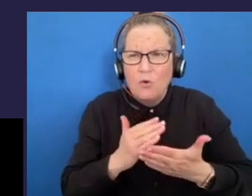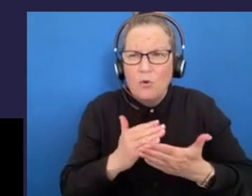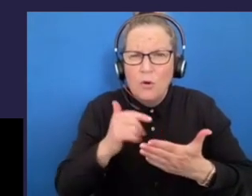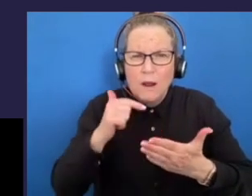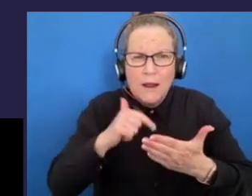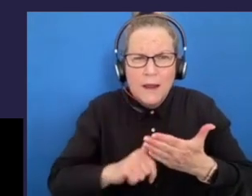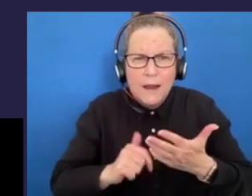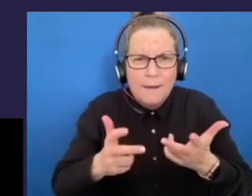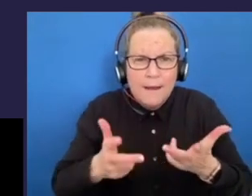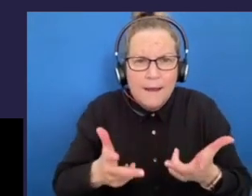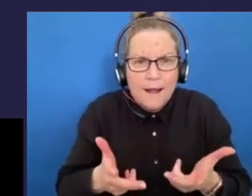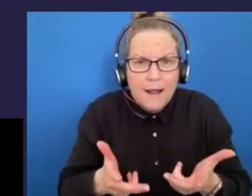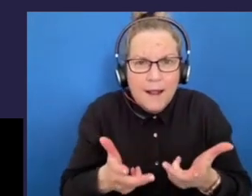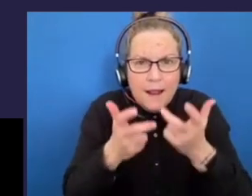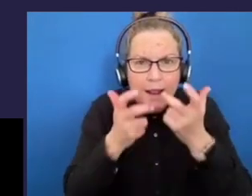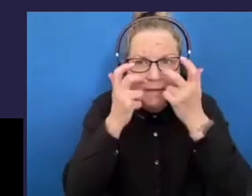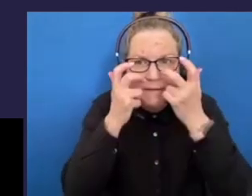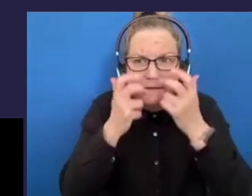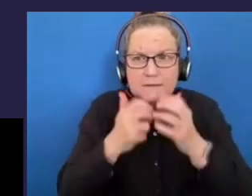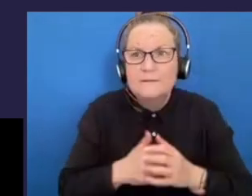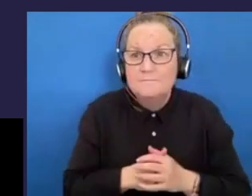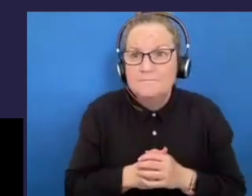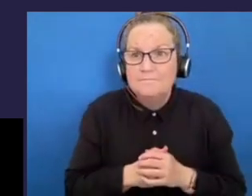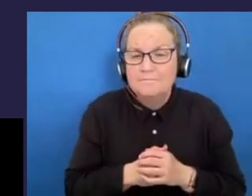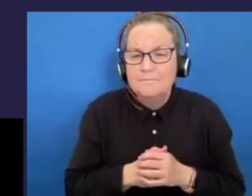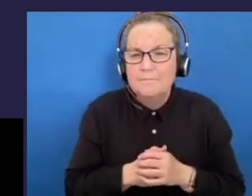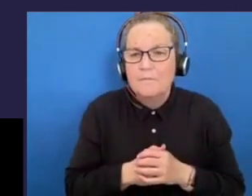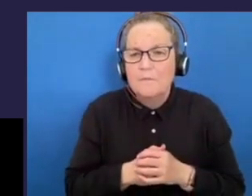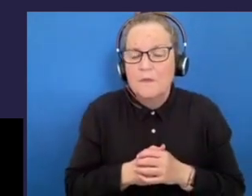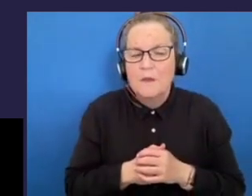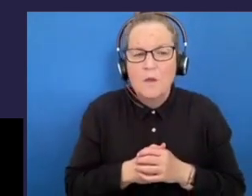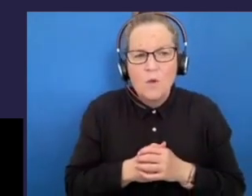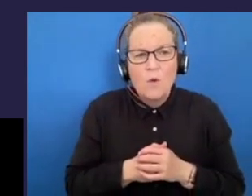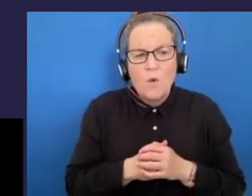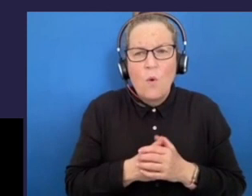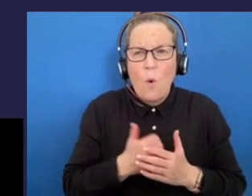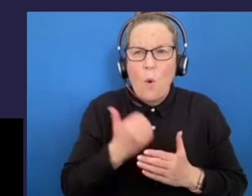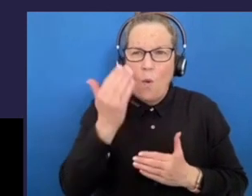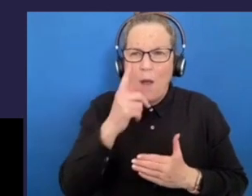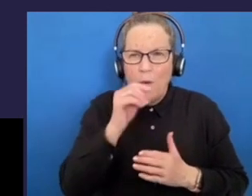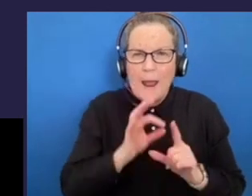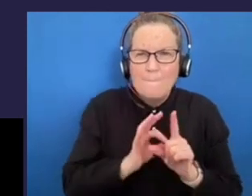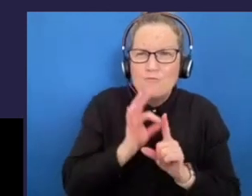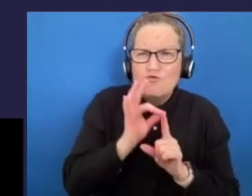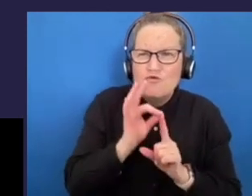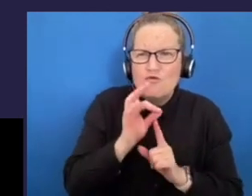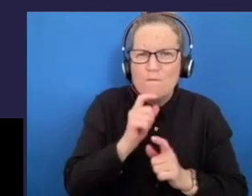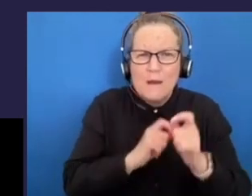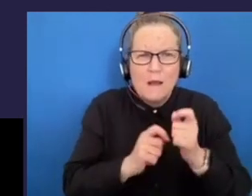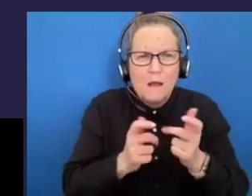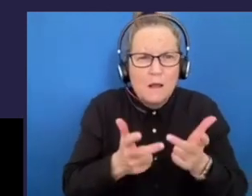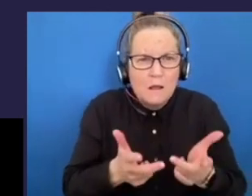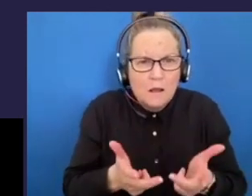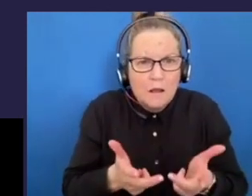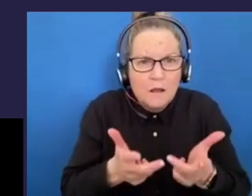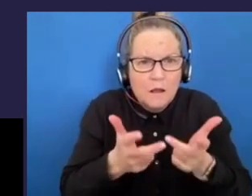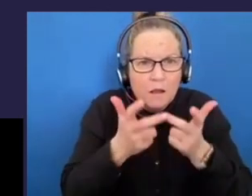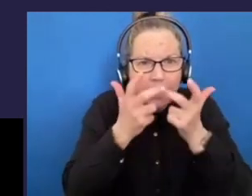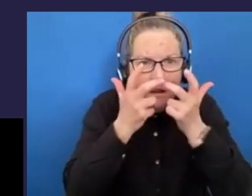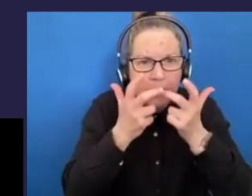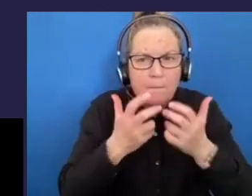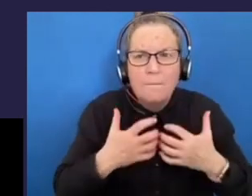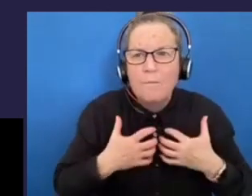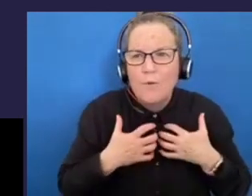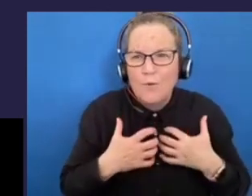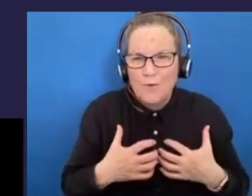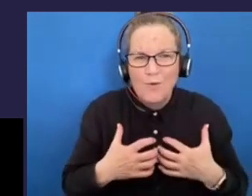lives be, we can always work to be better listeners and deeper listeners. So that's a